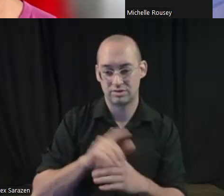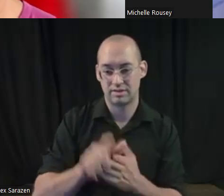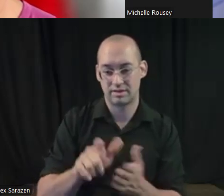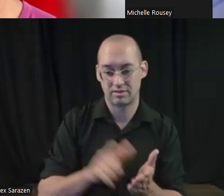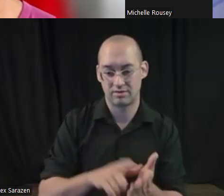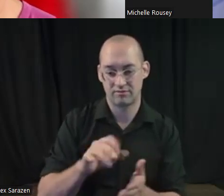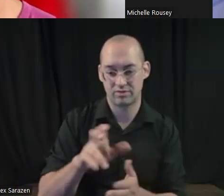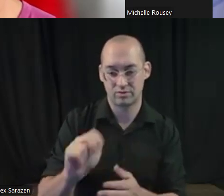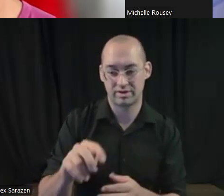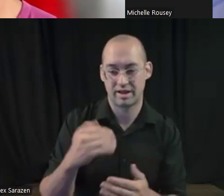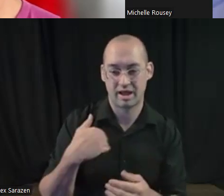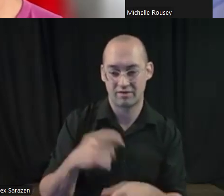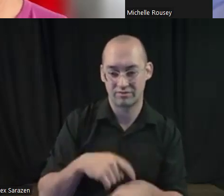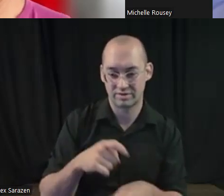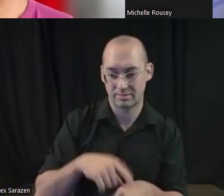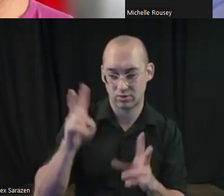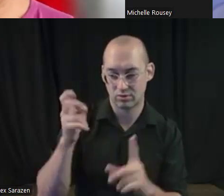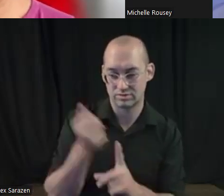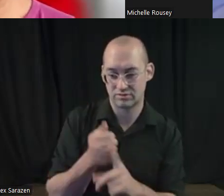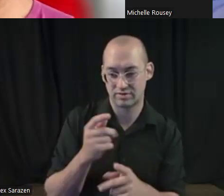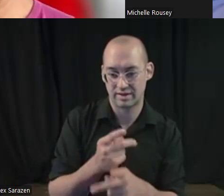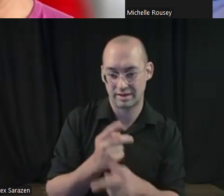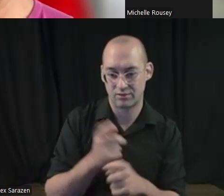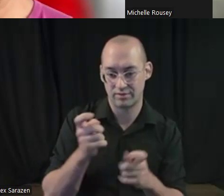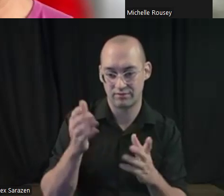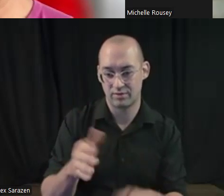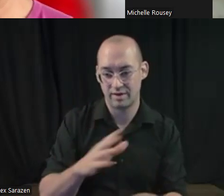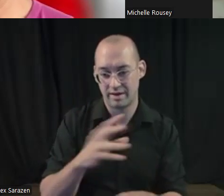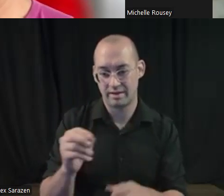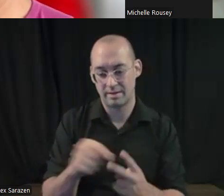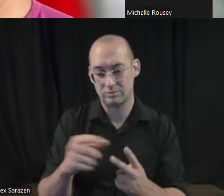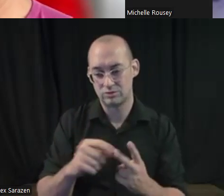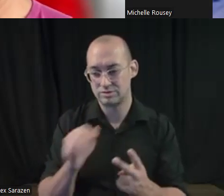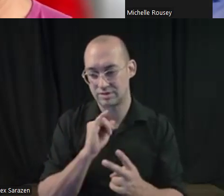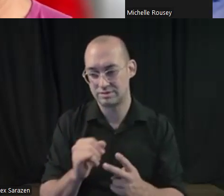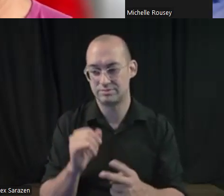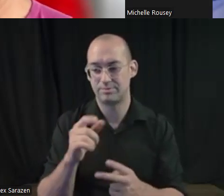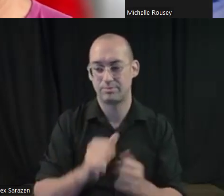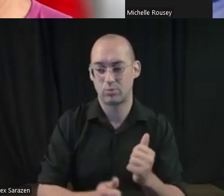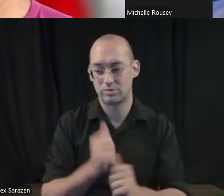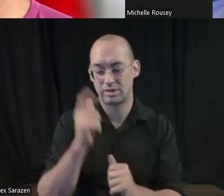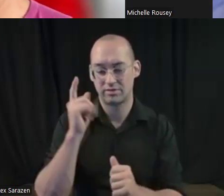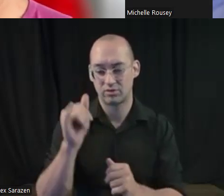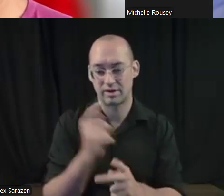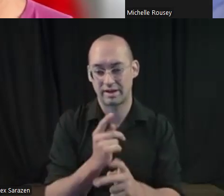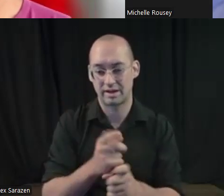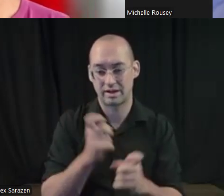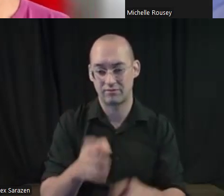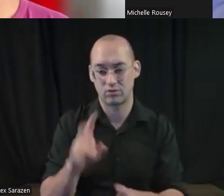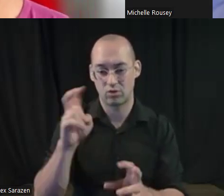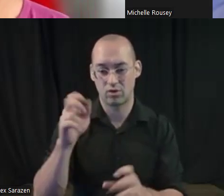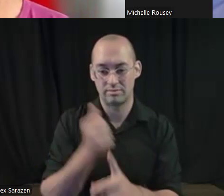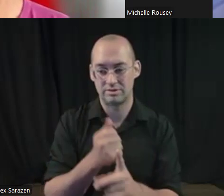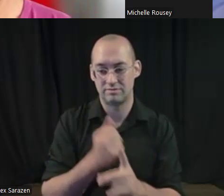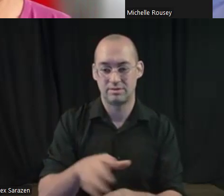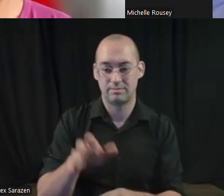even know to call yourself a caregiver and understand your rights and options therein. Because most California caregivers only call themselves sibling, or